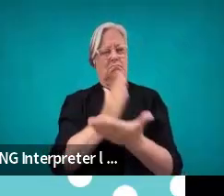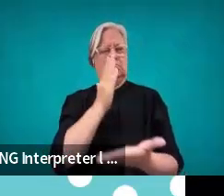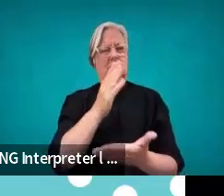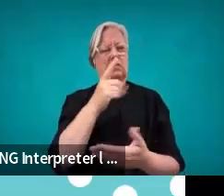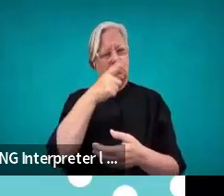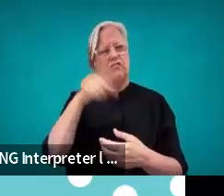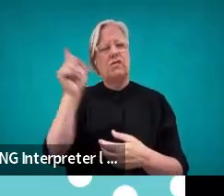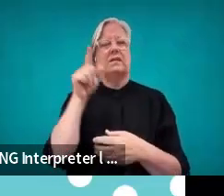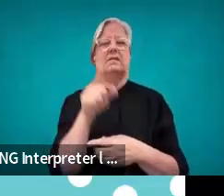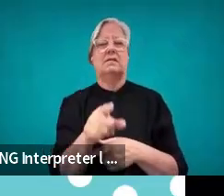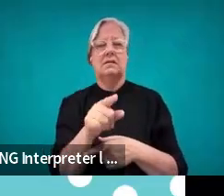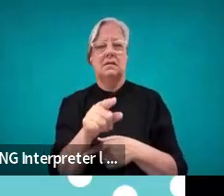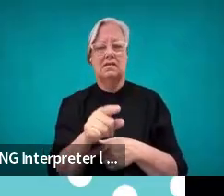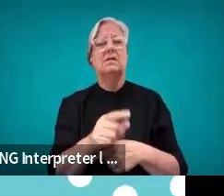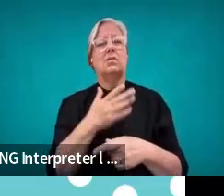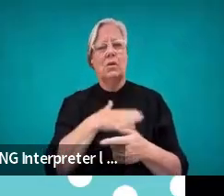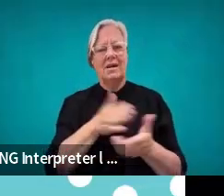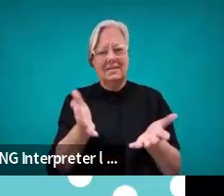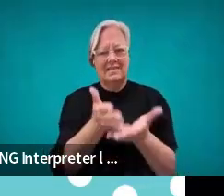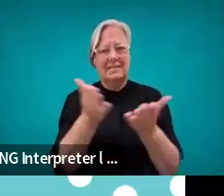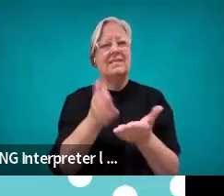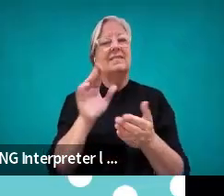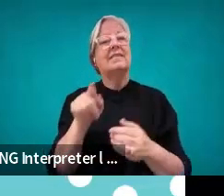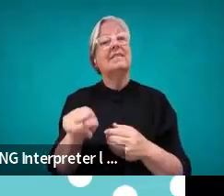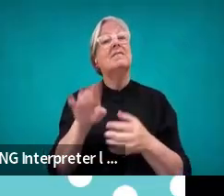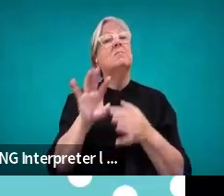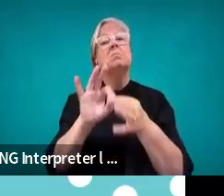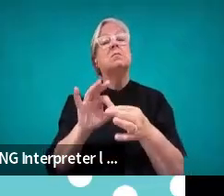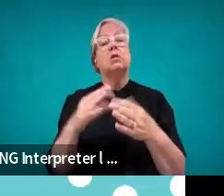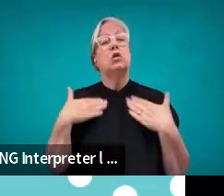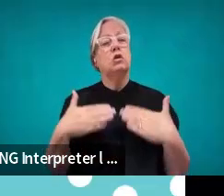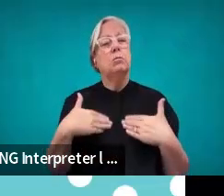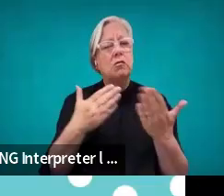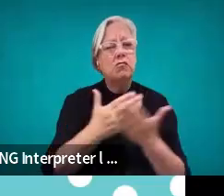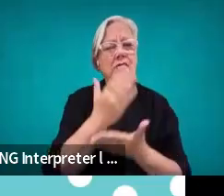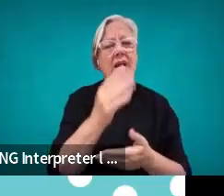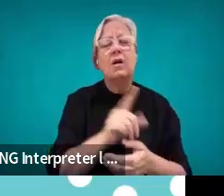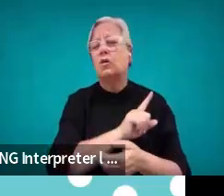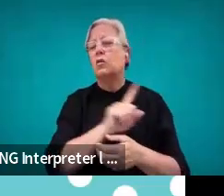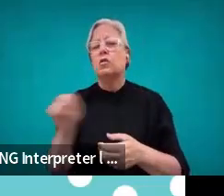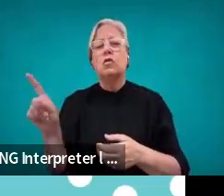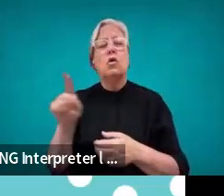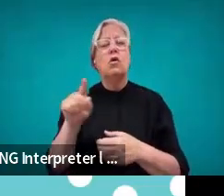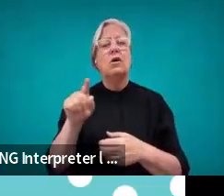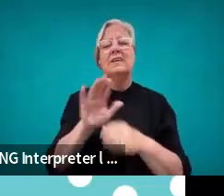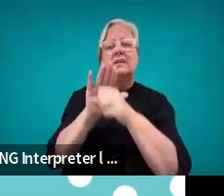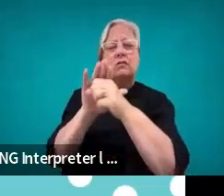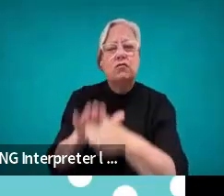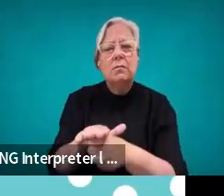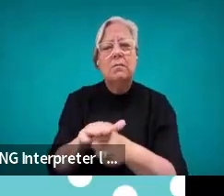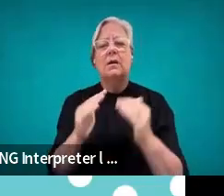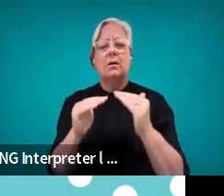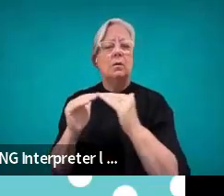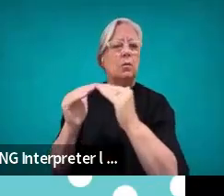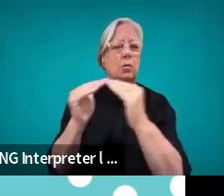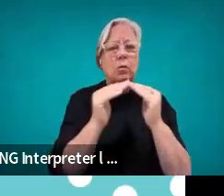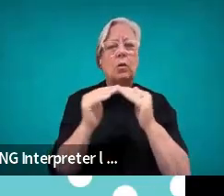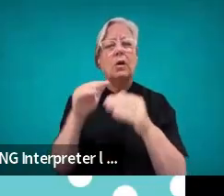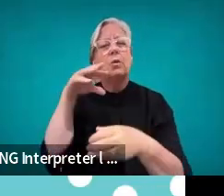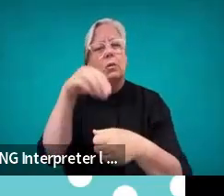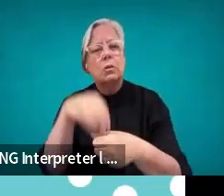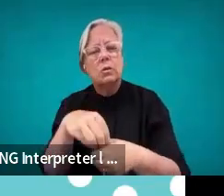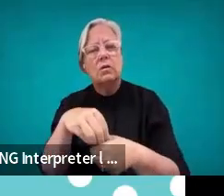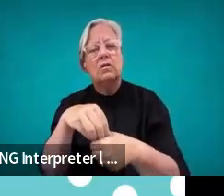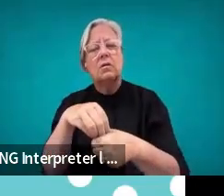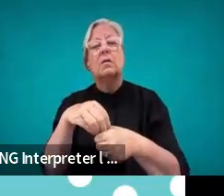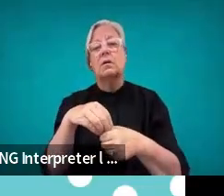Participatory approaches promote key human rights principles, including non-discrimination, equality, and inclusion. And because we